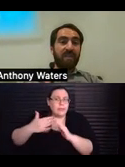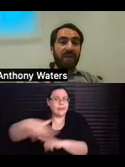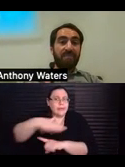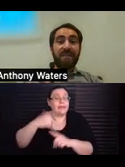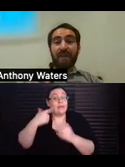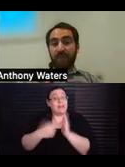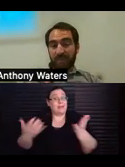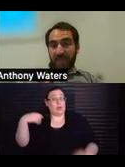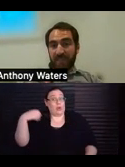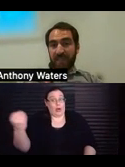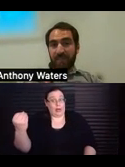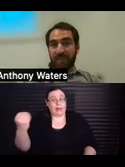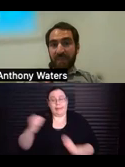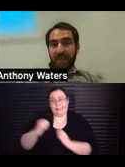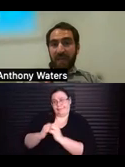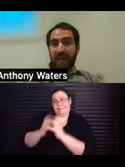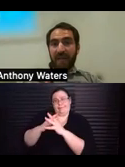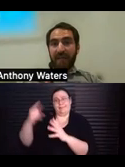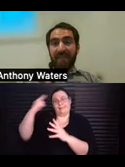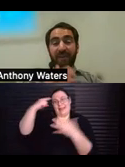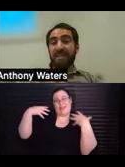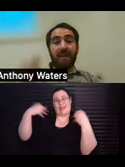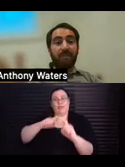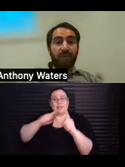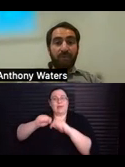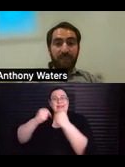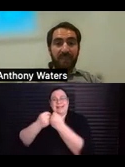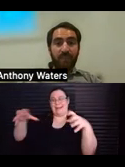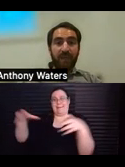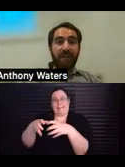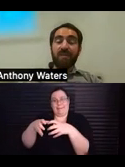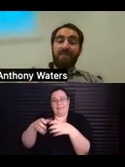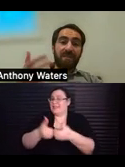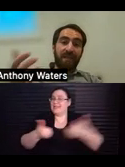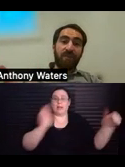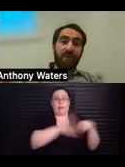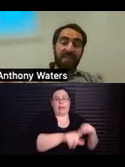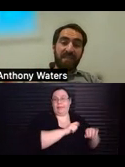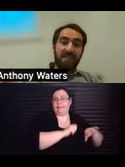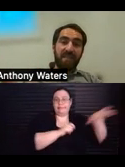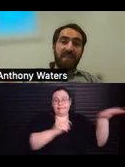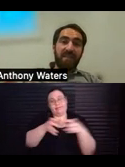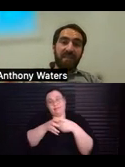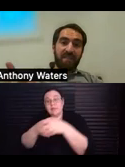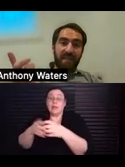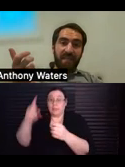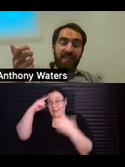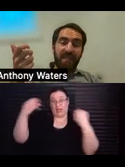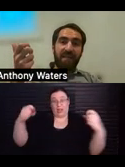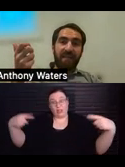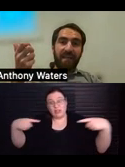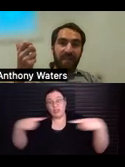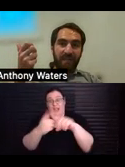they're starting mental health response teams that are decoupled from police, where if there's a mental health crisis, they'll